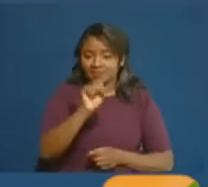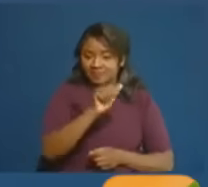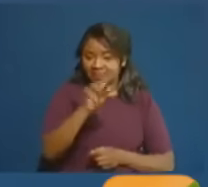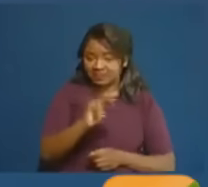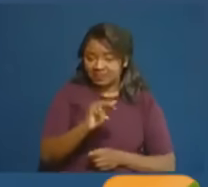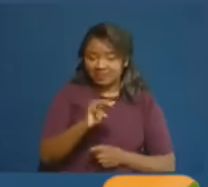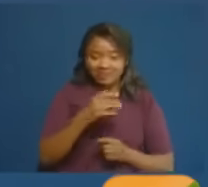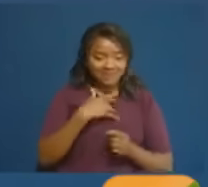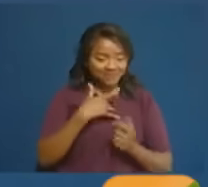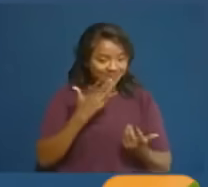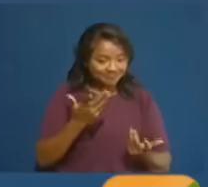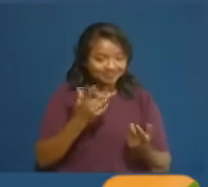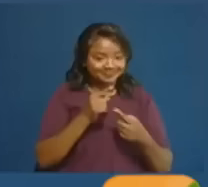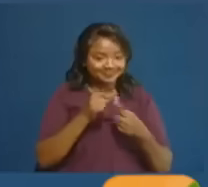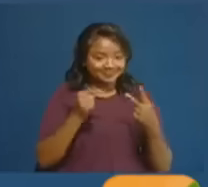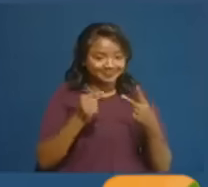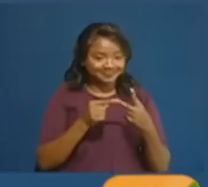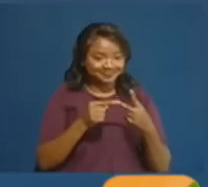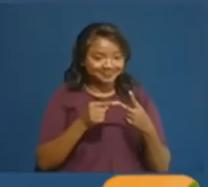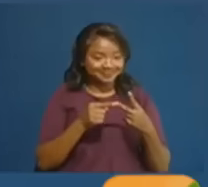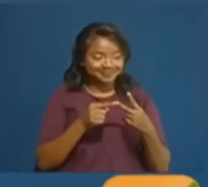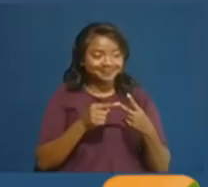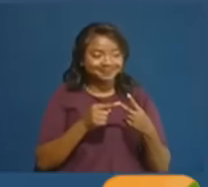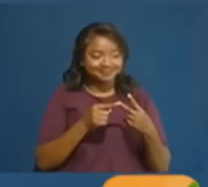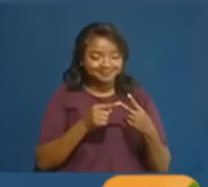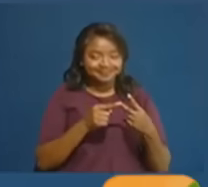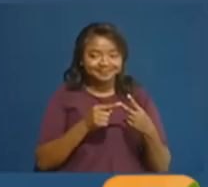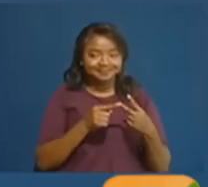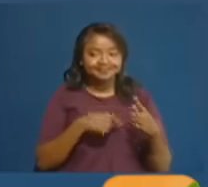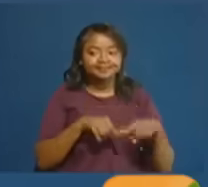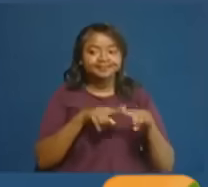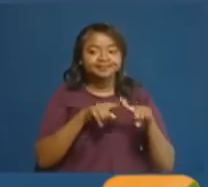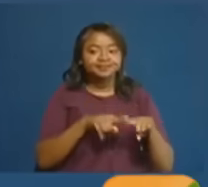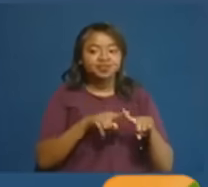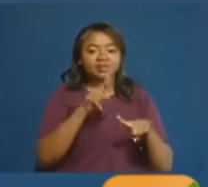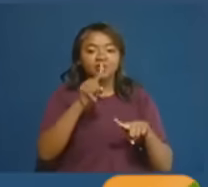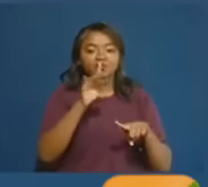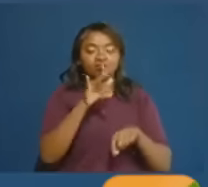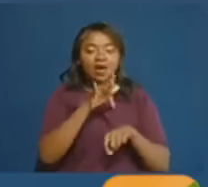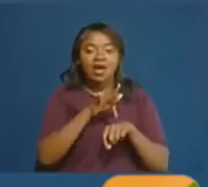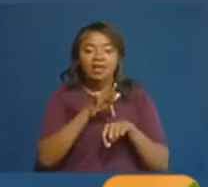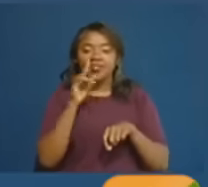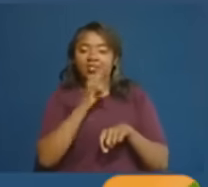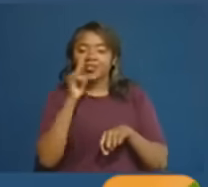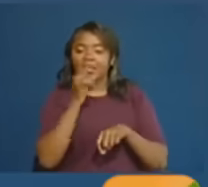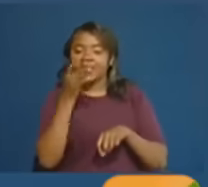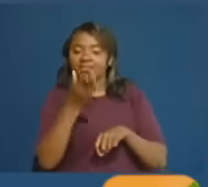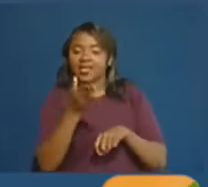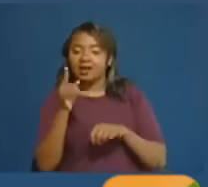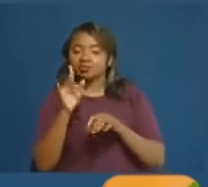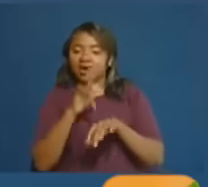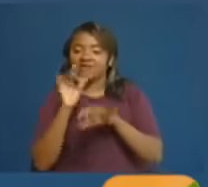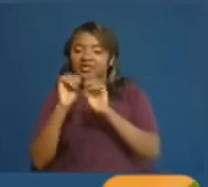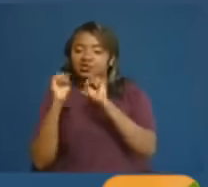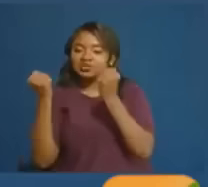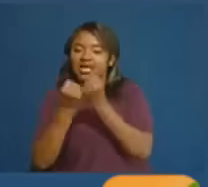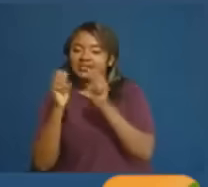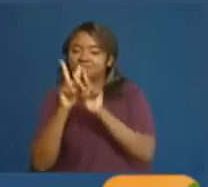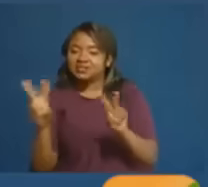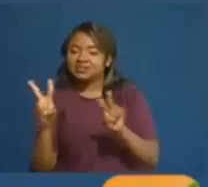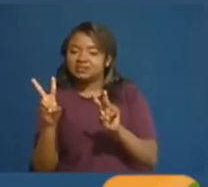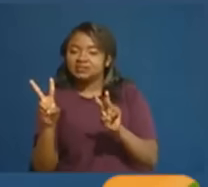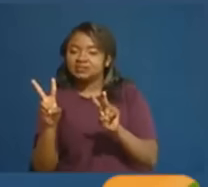depending on the threat that you pose to the society, you can be arrested in different ways.